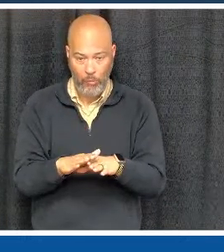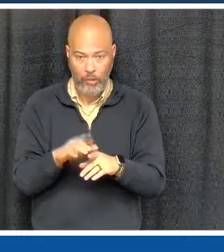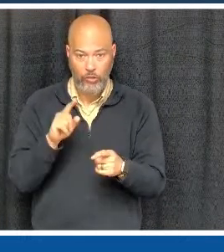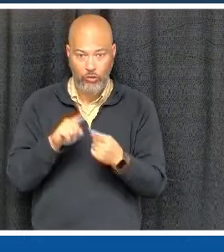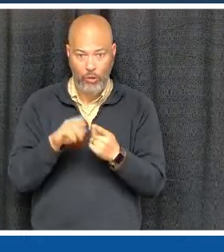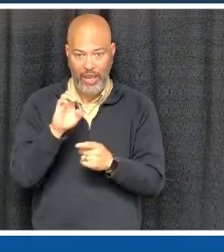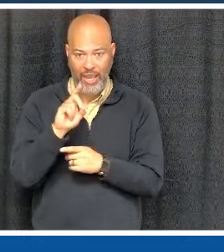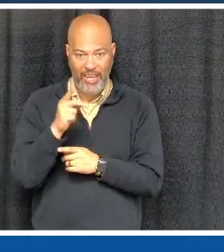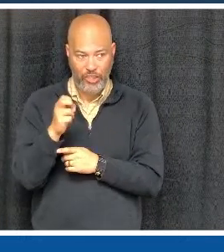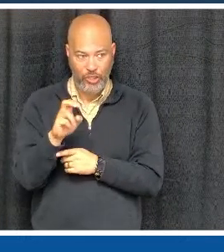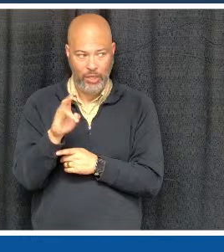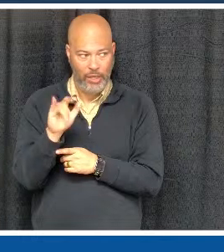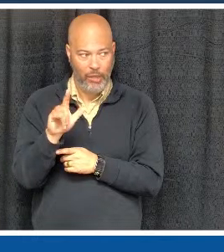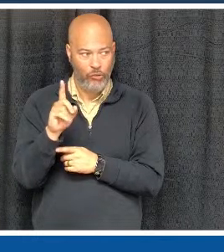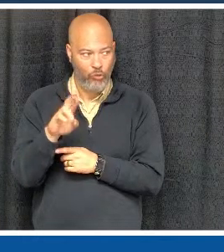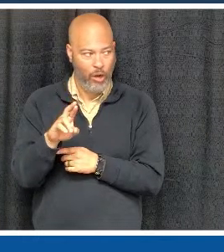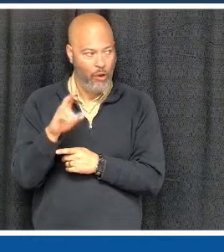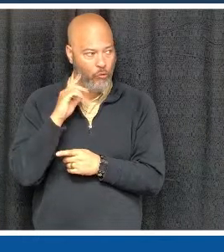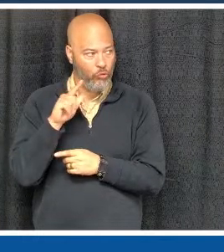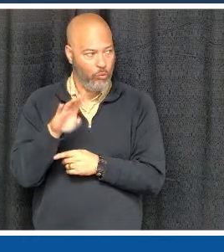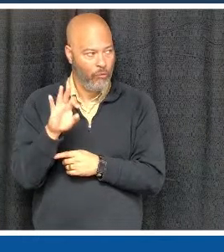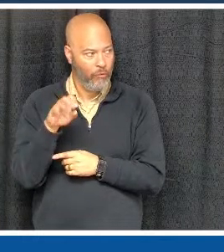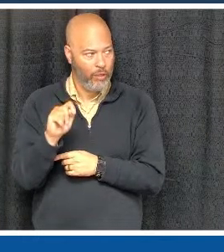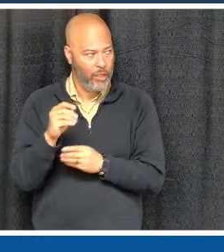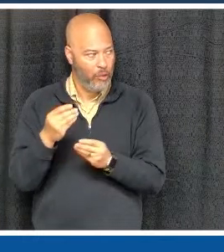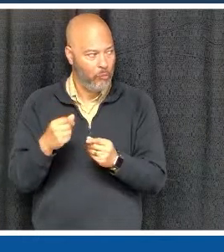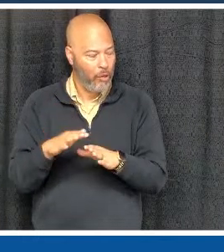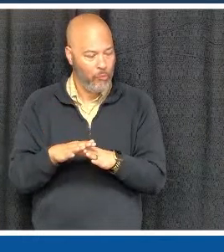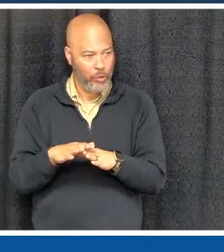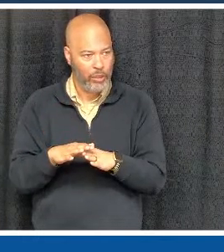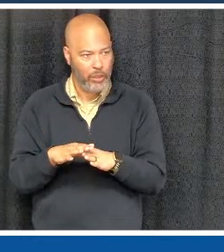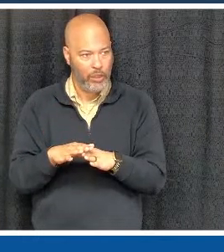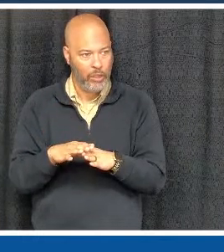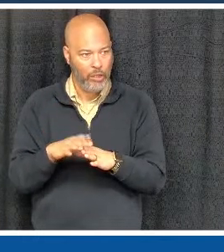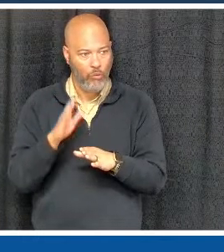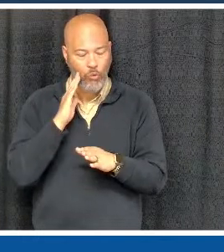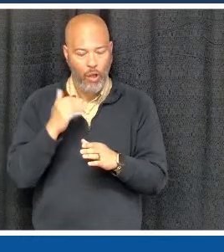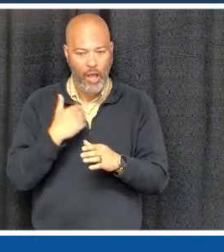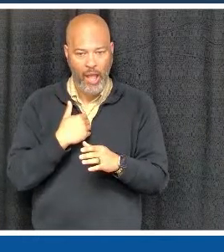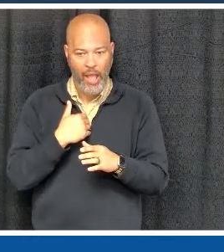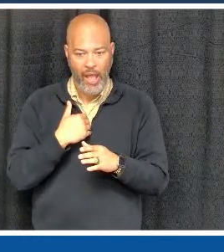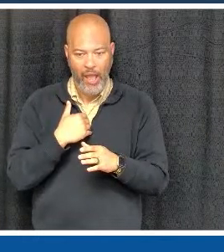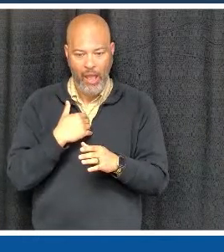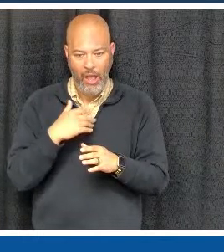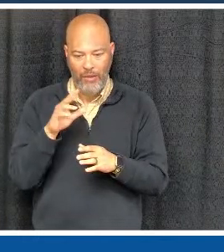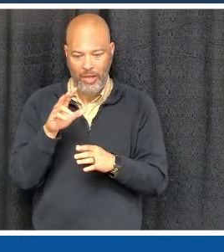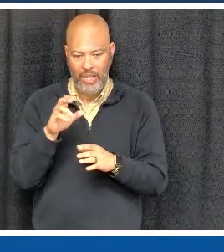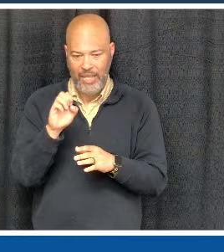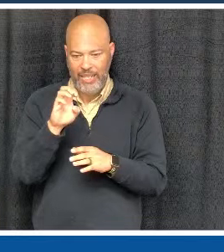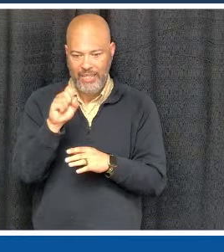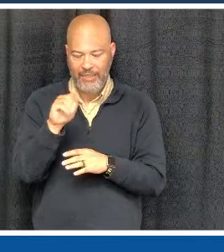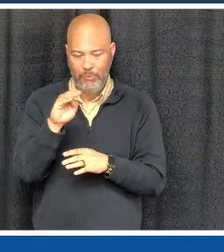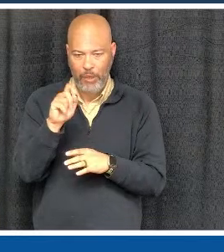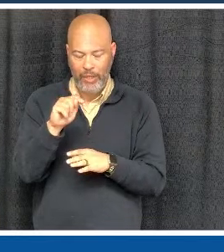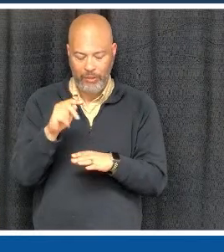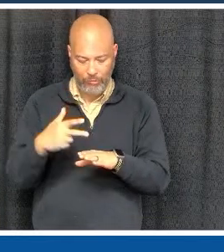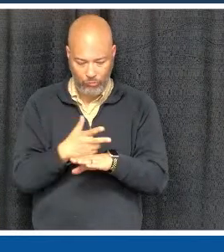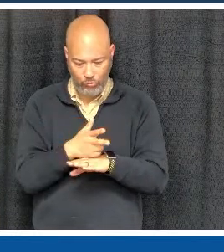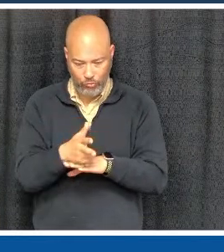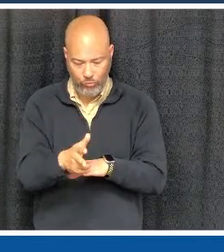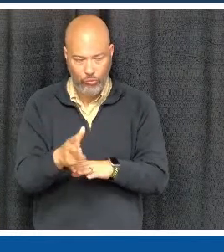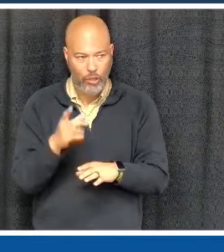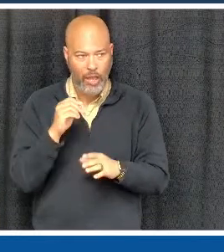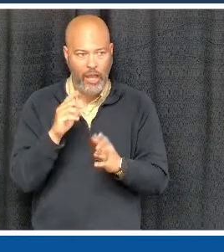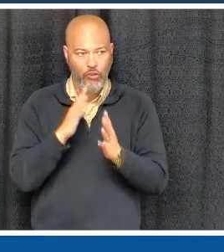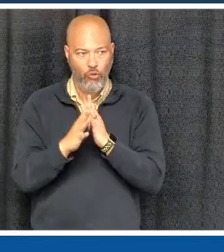Drive, that will be 24 feet of pavement handled through a travel easement that will allow the parking for the structure as well as